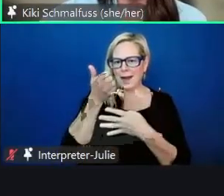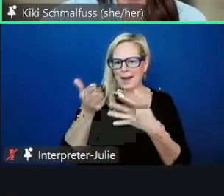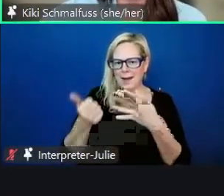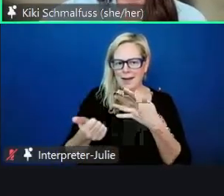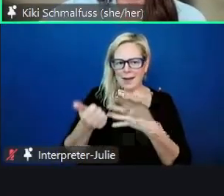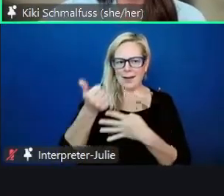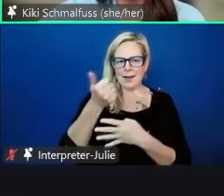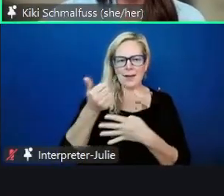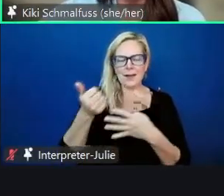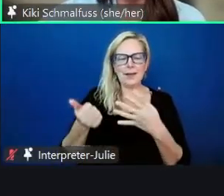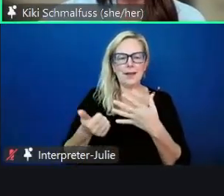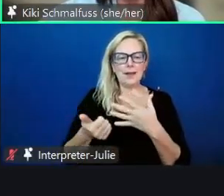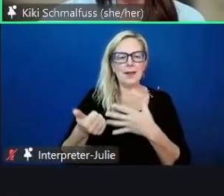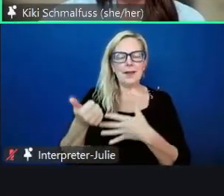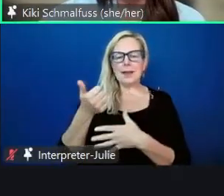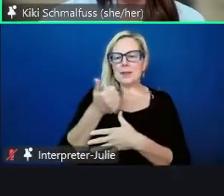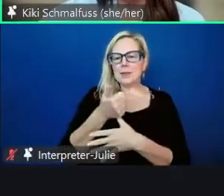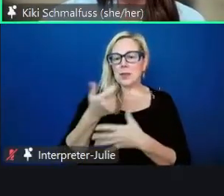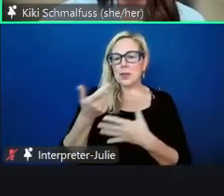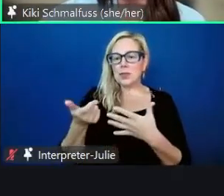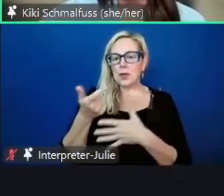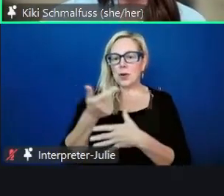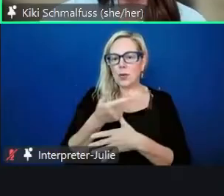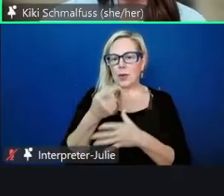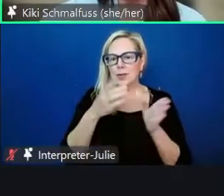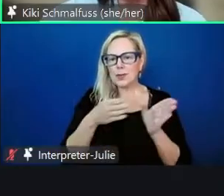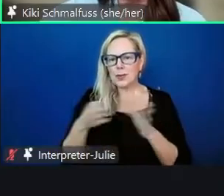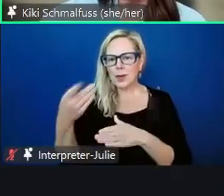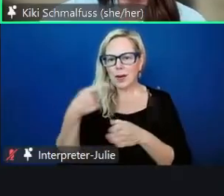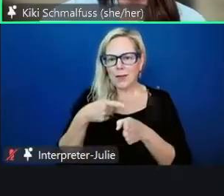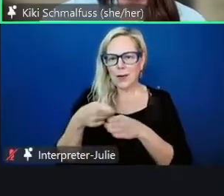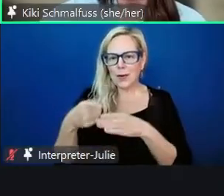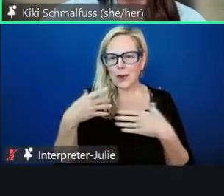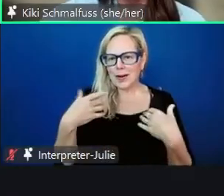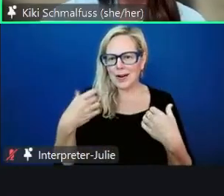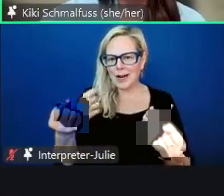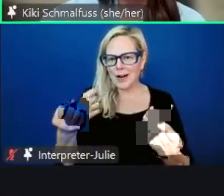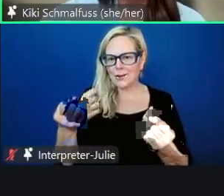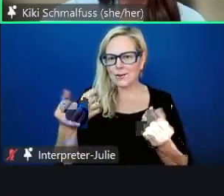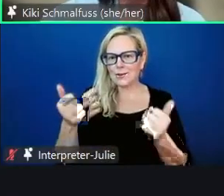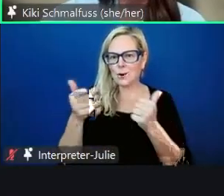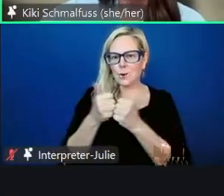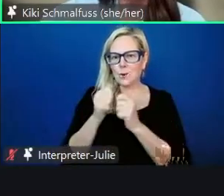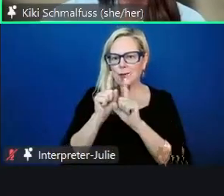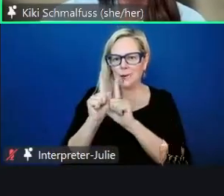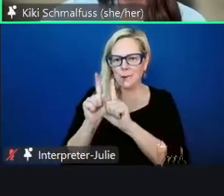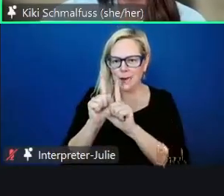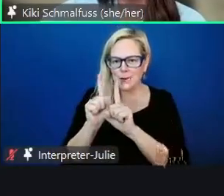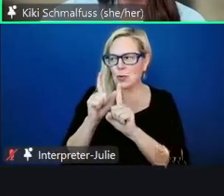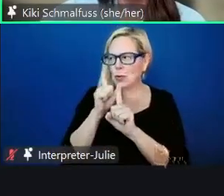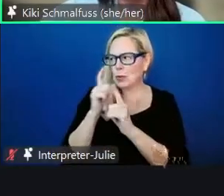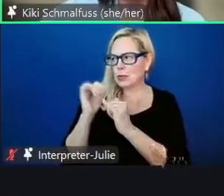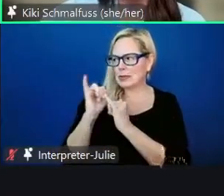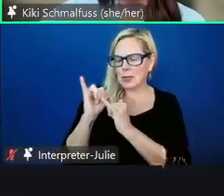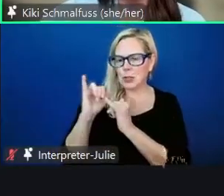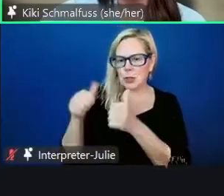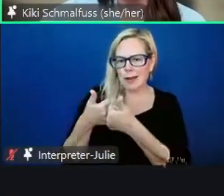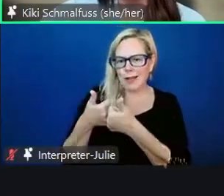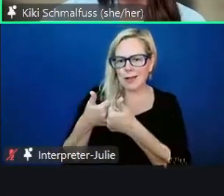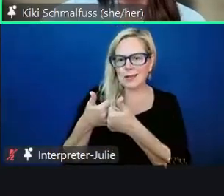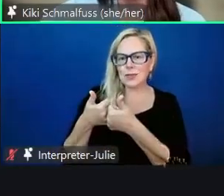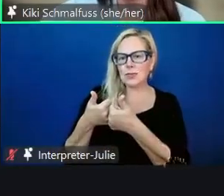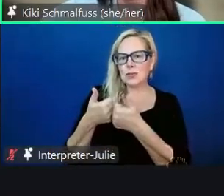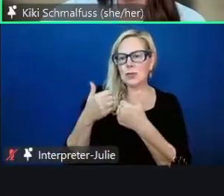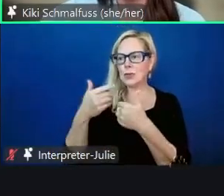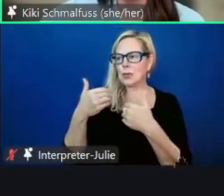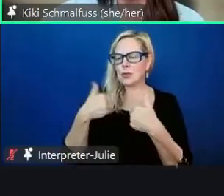reasons included to prepare for a career in health with insights from a mentor who has faced similar challenges, to receive guidance and support